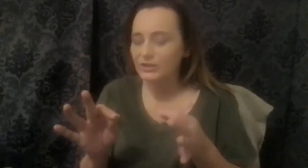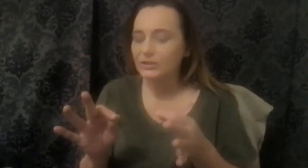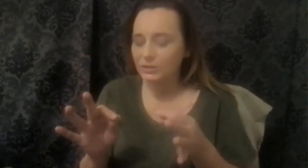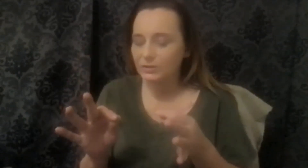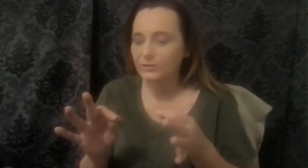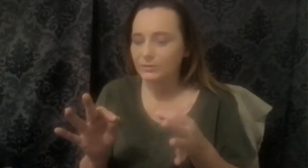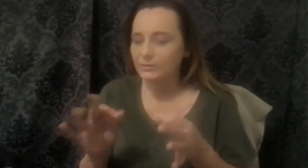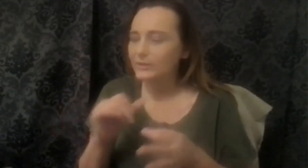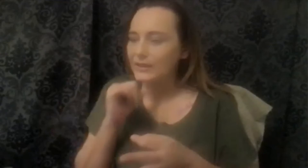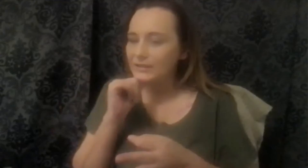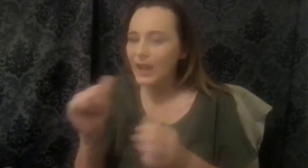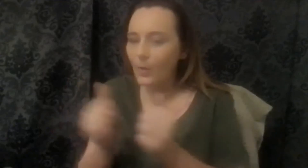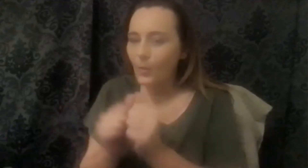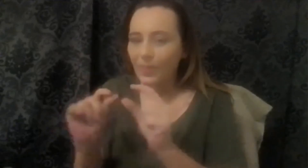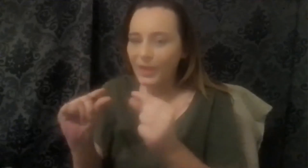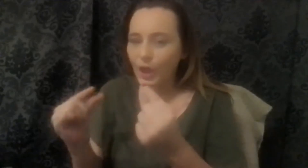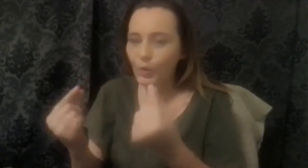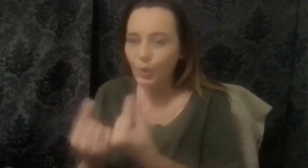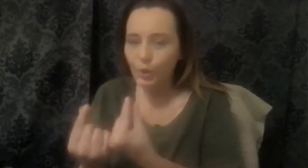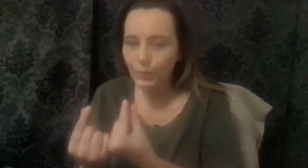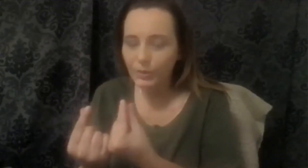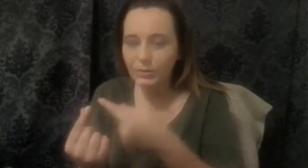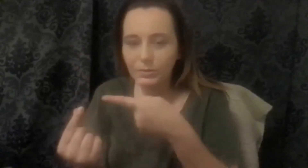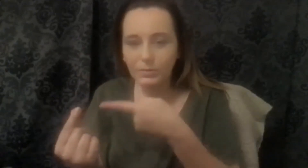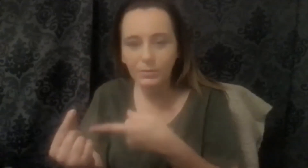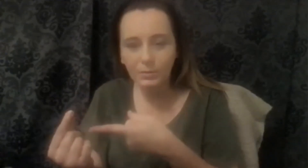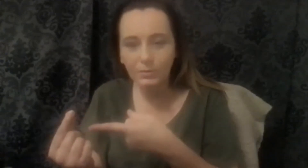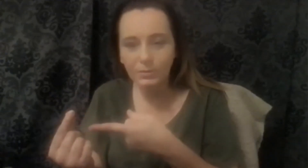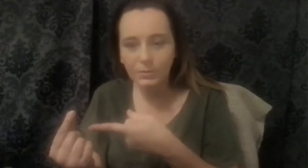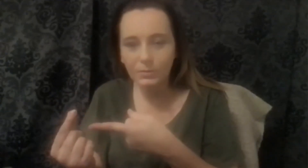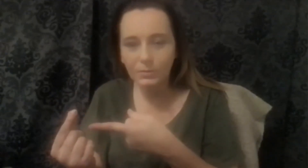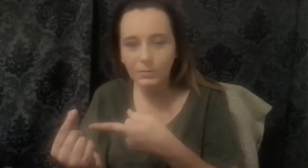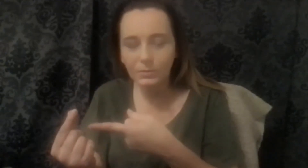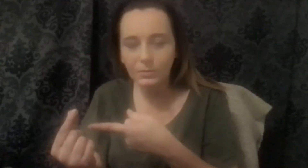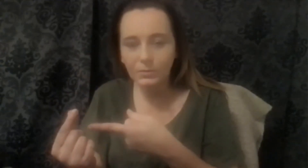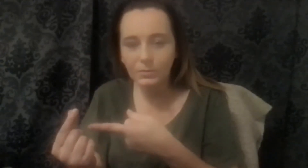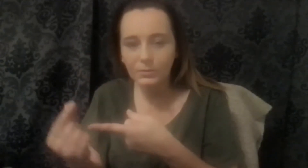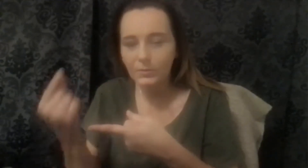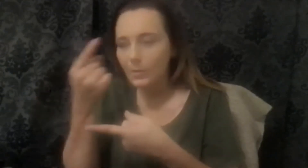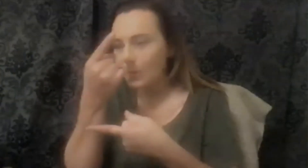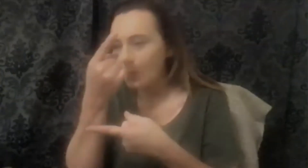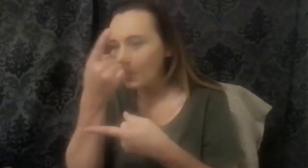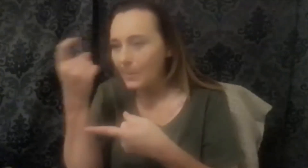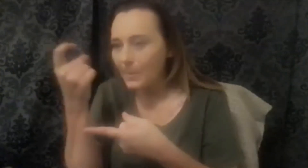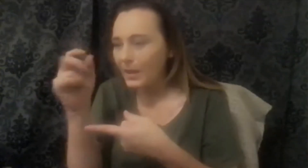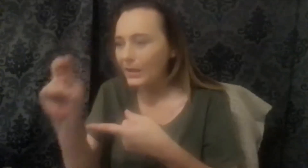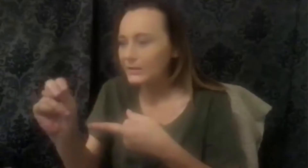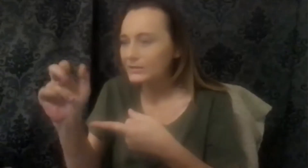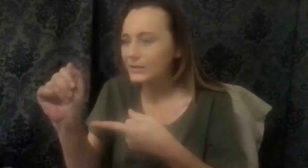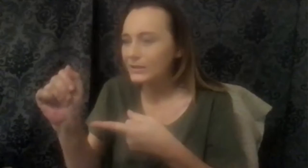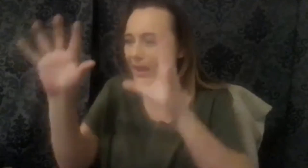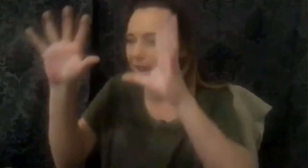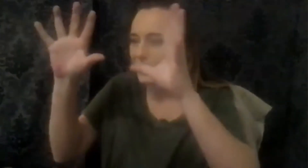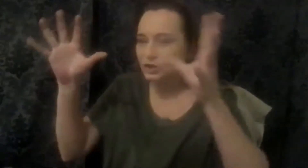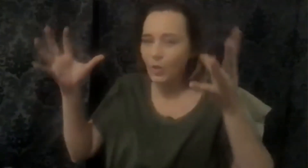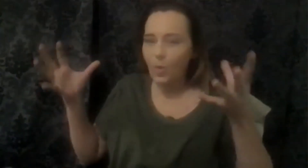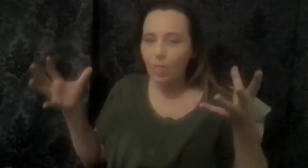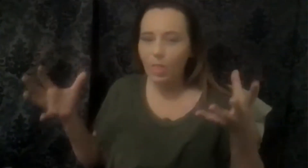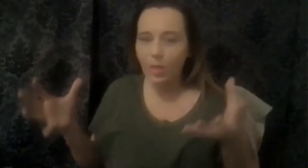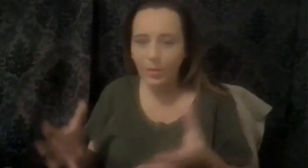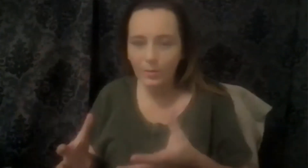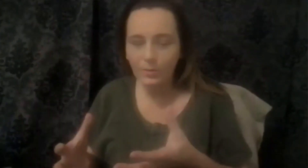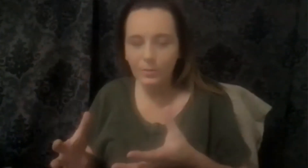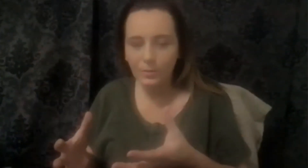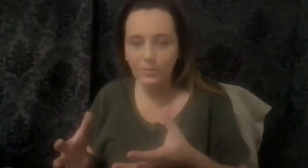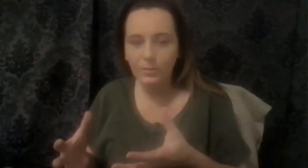go to the groups? Because it affects NA at all. It's a very big